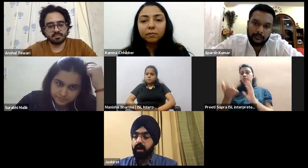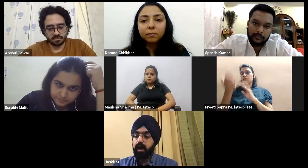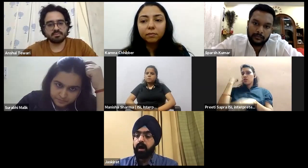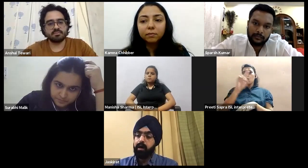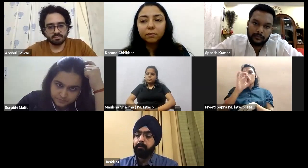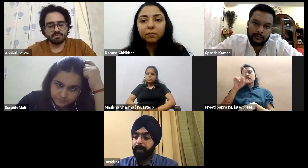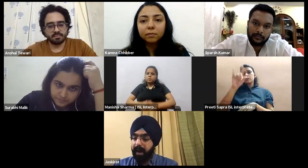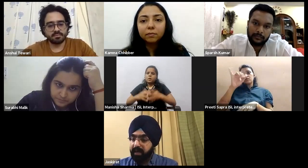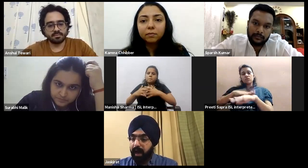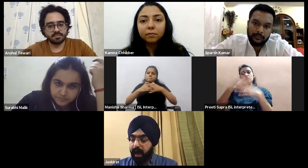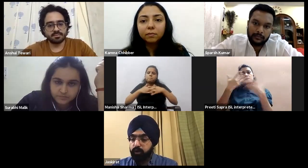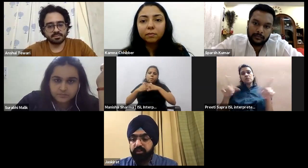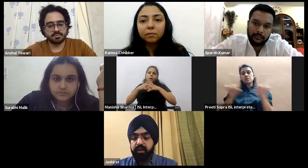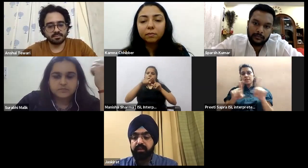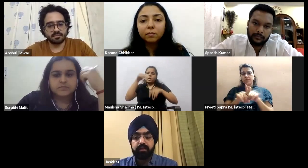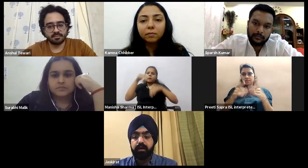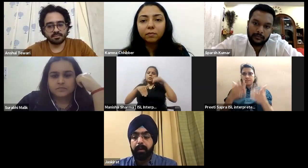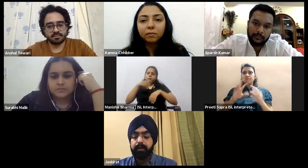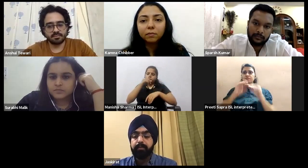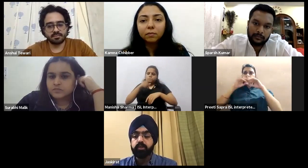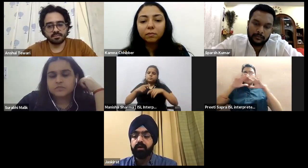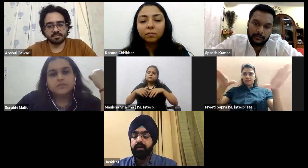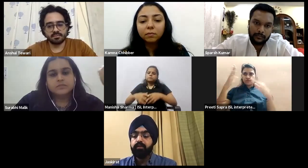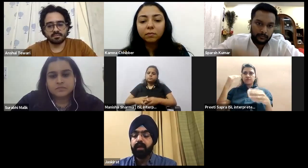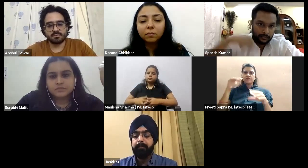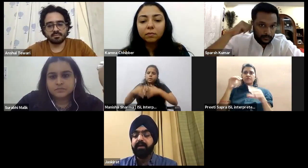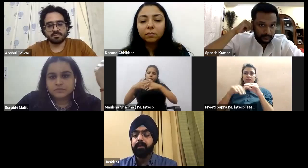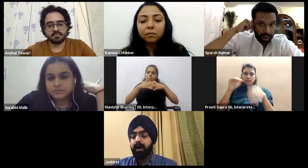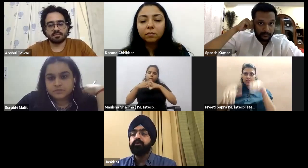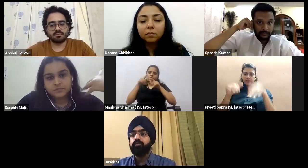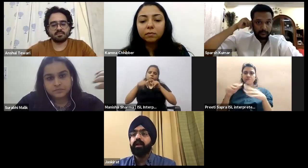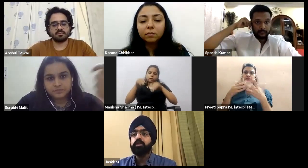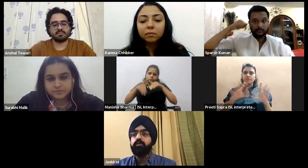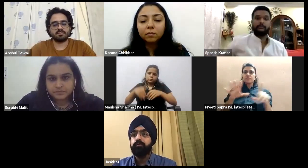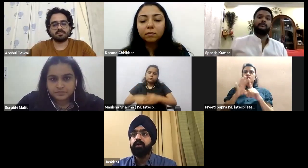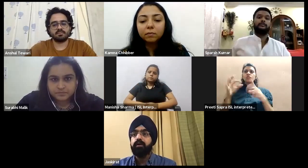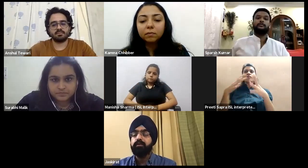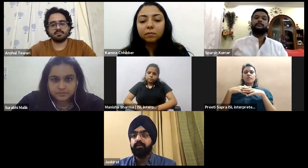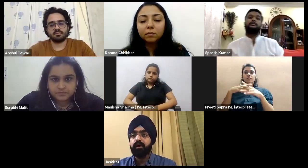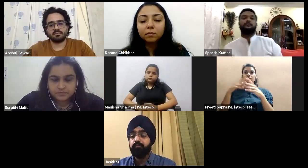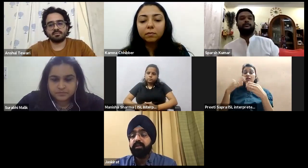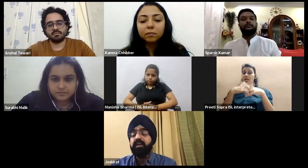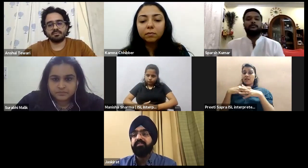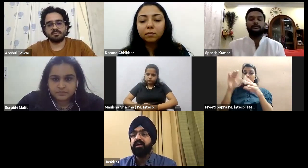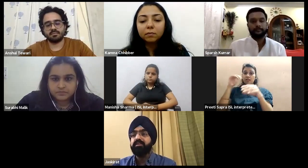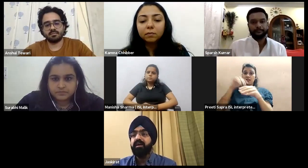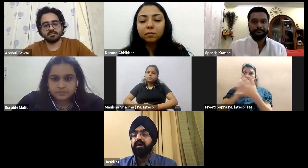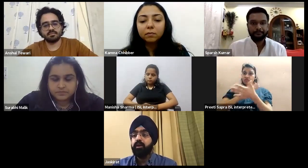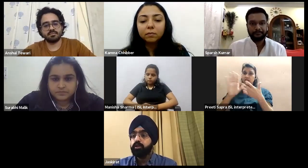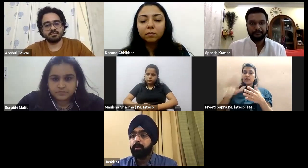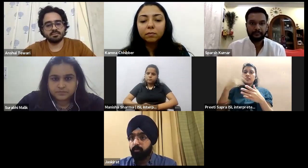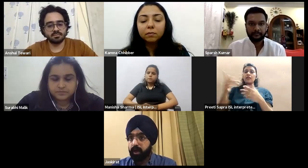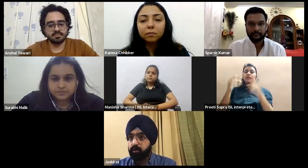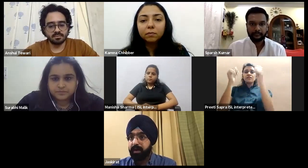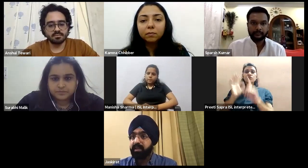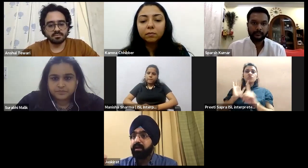again. But I would say that the public pressure that built up after those elections did result in a